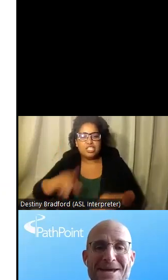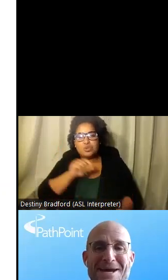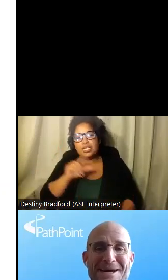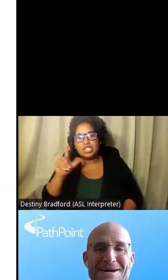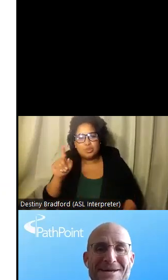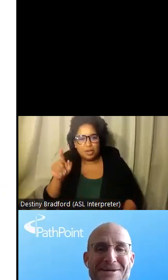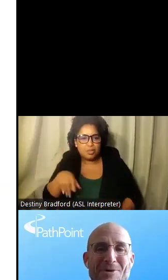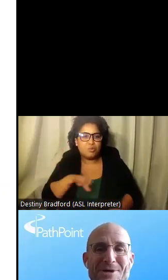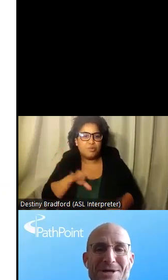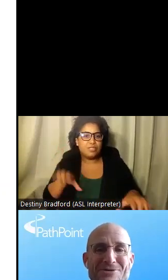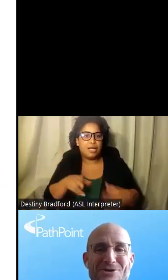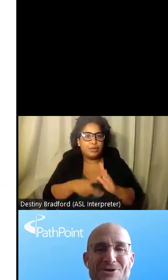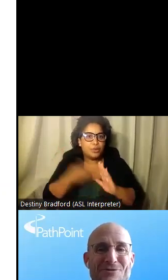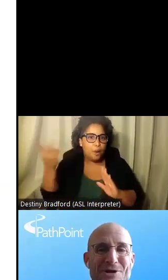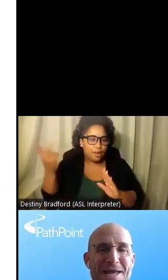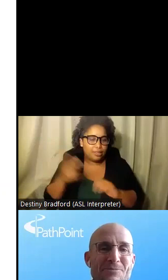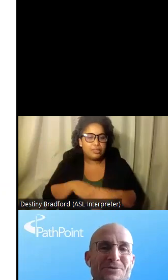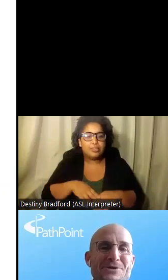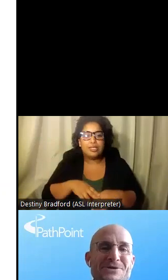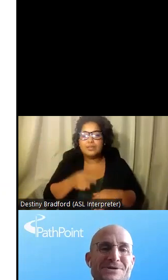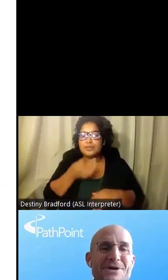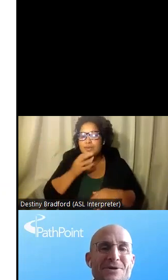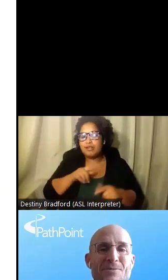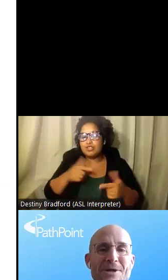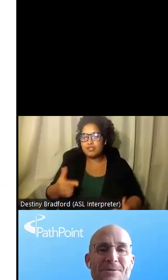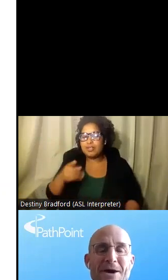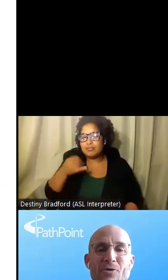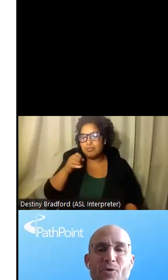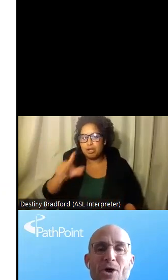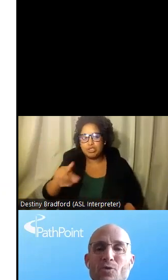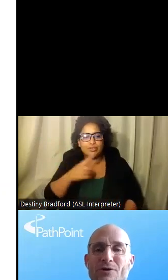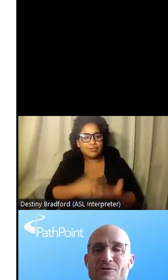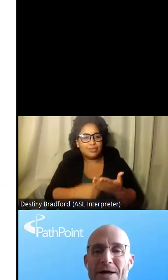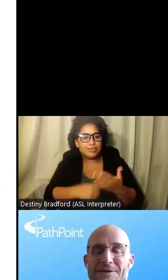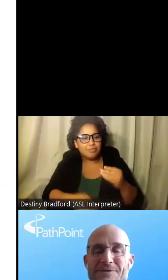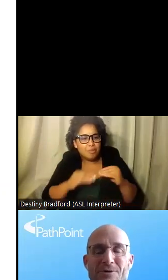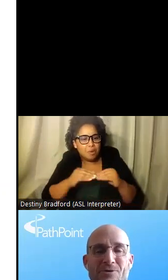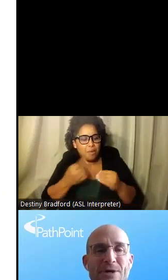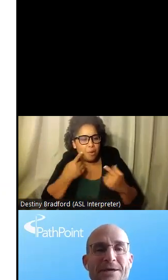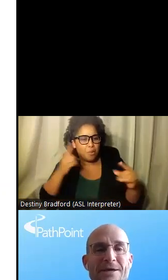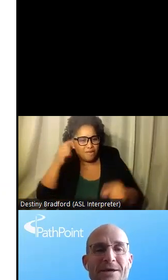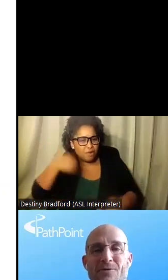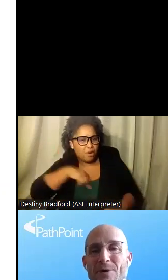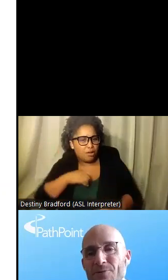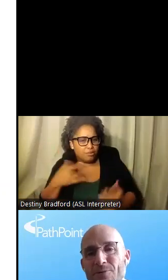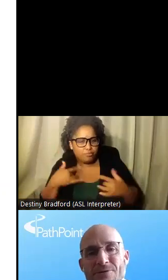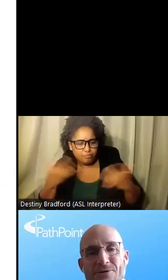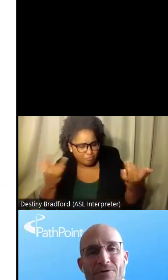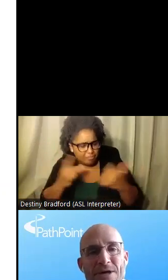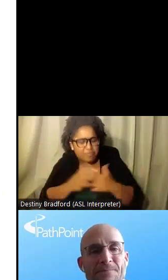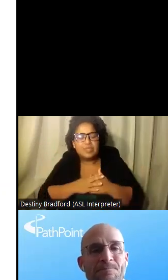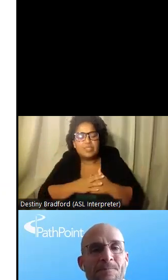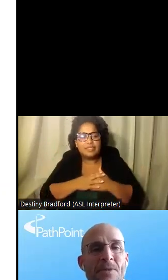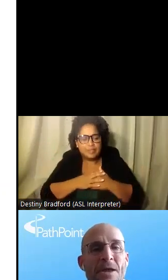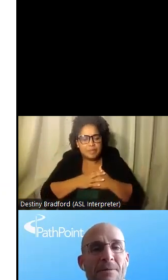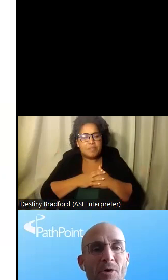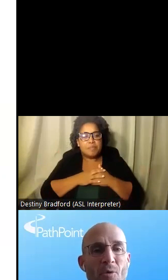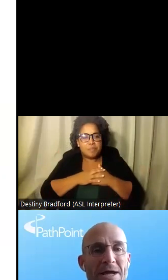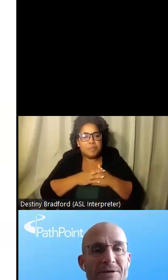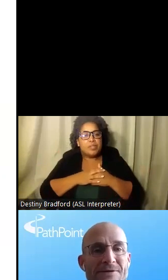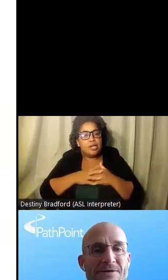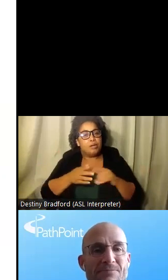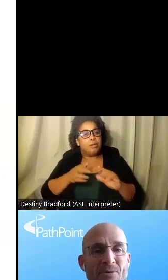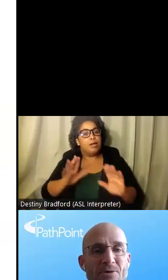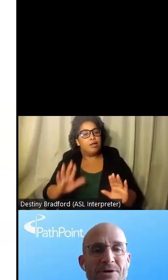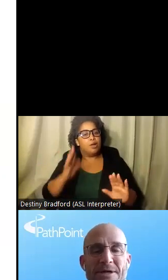twice. In a moment, I'll turn it over to April to talk a little bit about what worked for us when we went through the survey. But